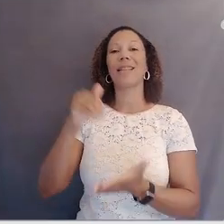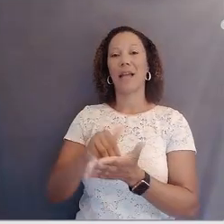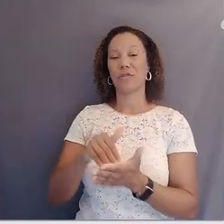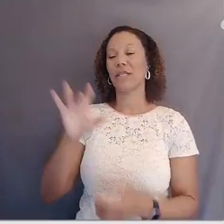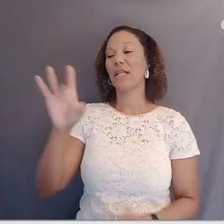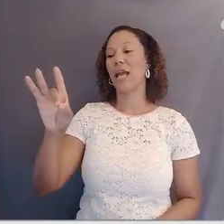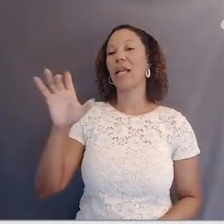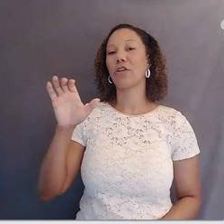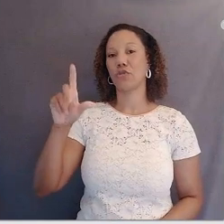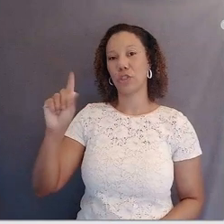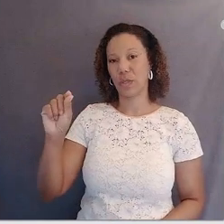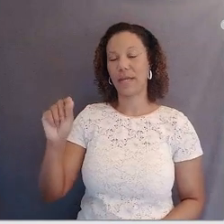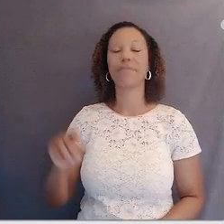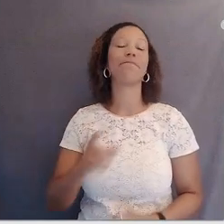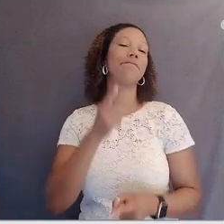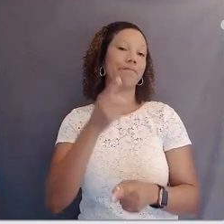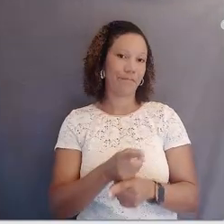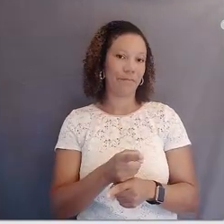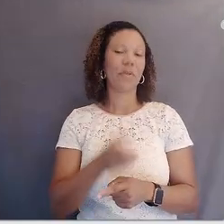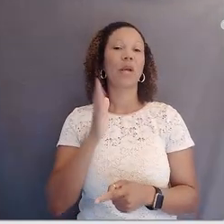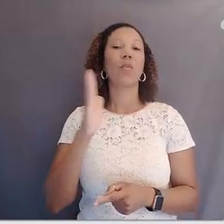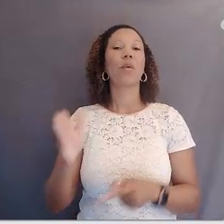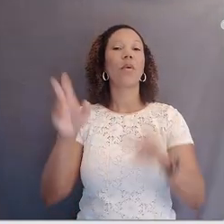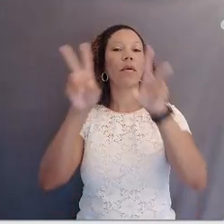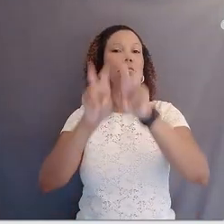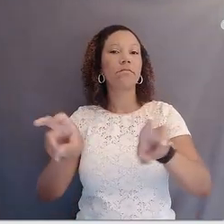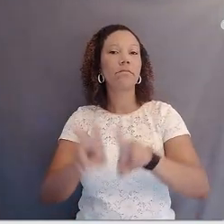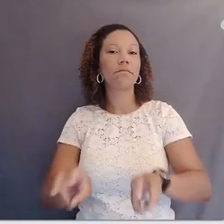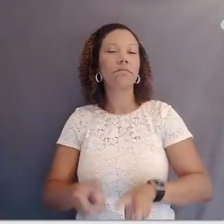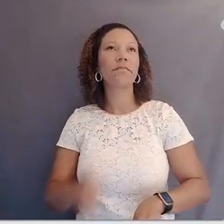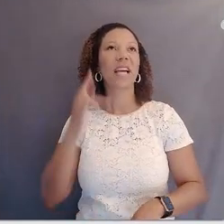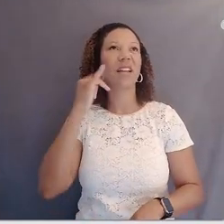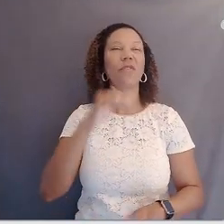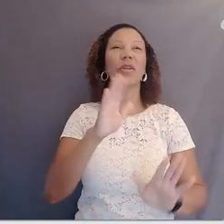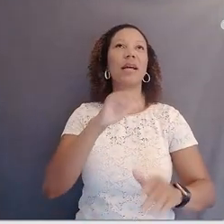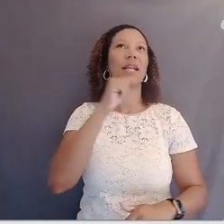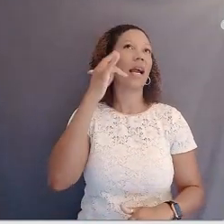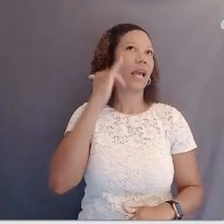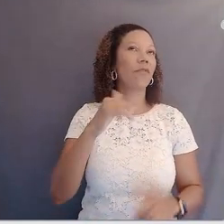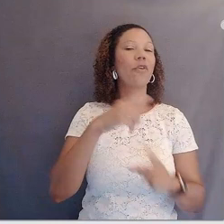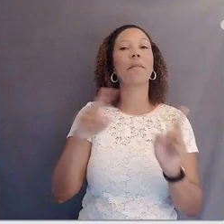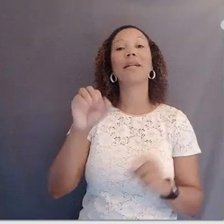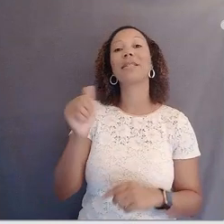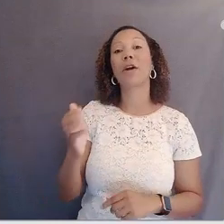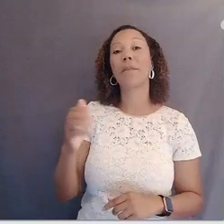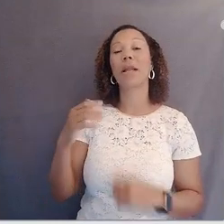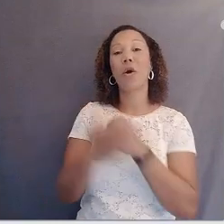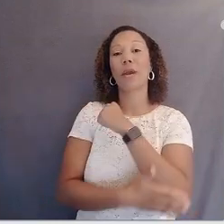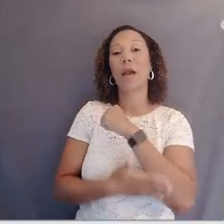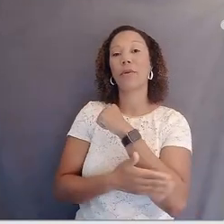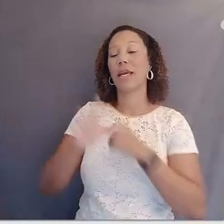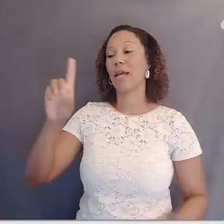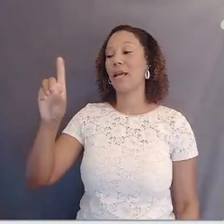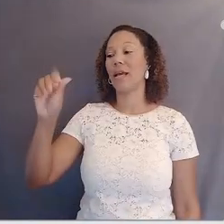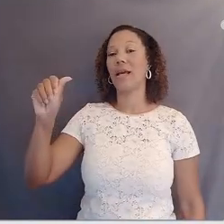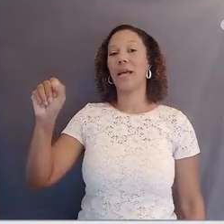9,820. That's right. And we're going to look at the California, or not the California dashboard, but the Sacramento County's dashboard,